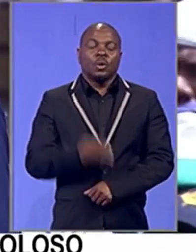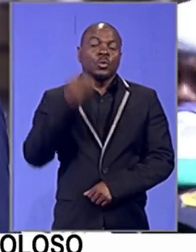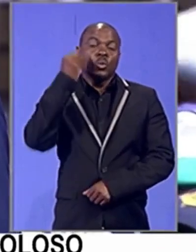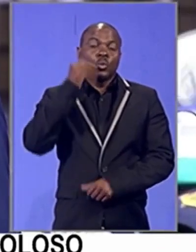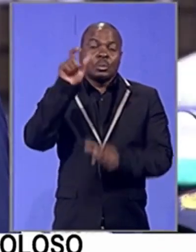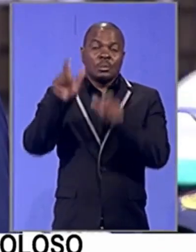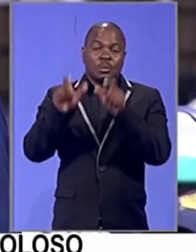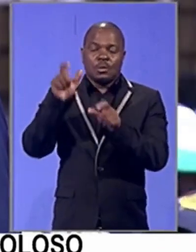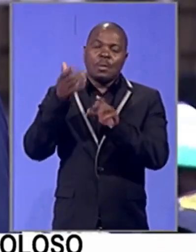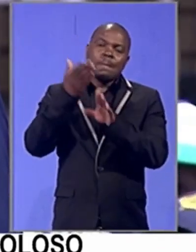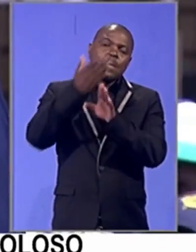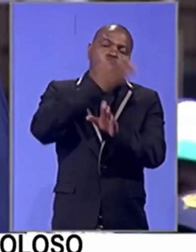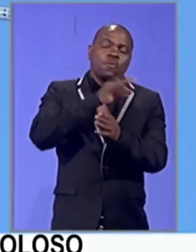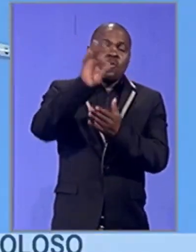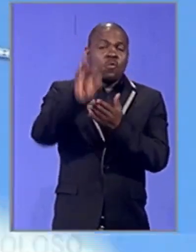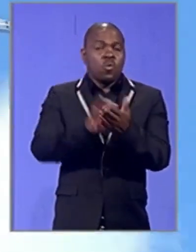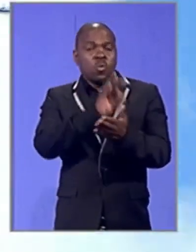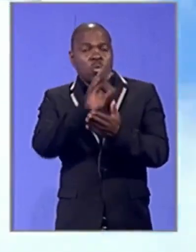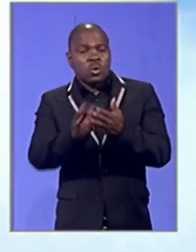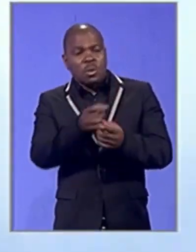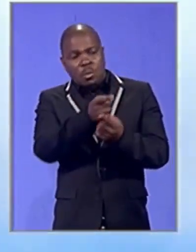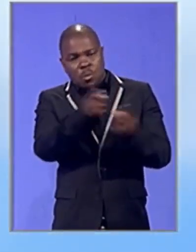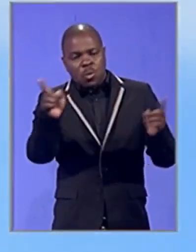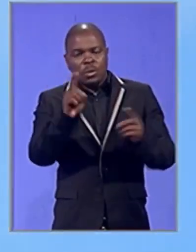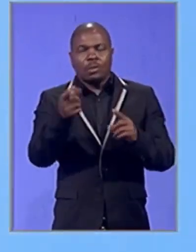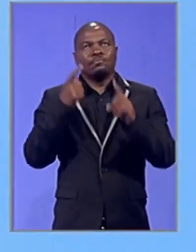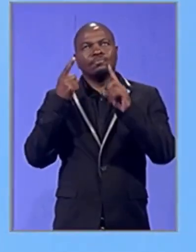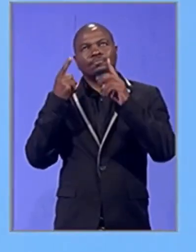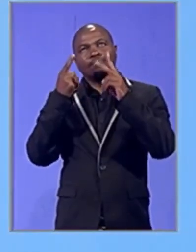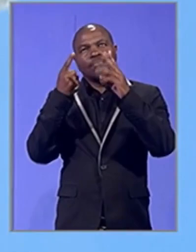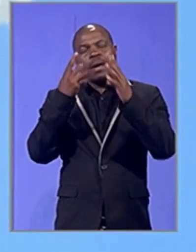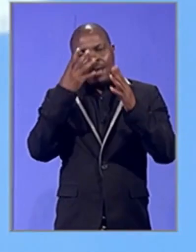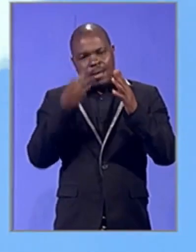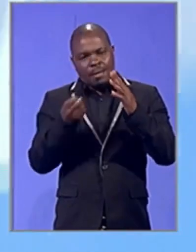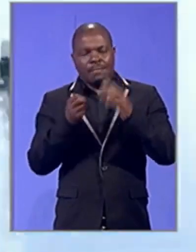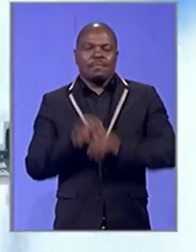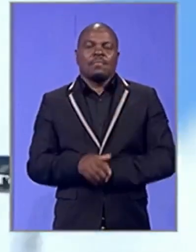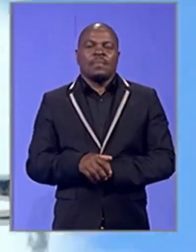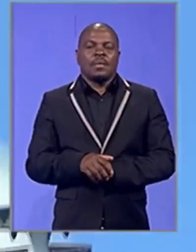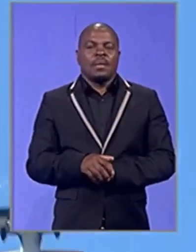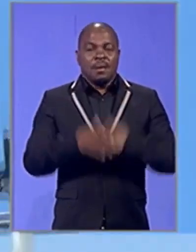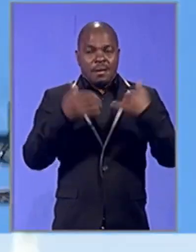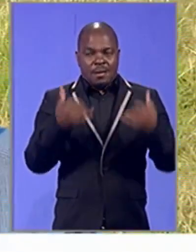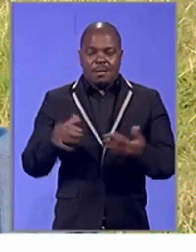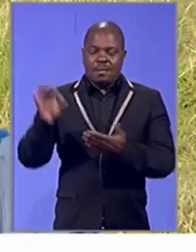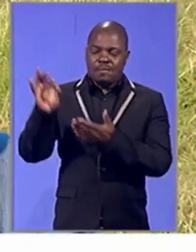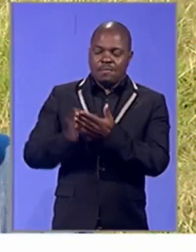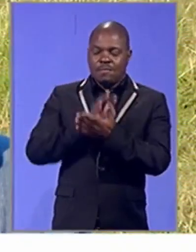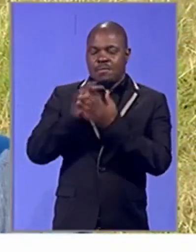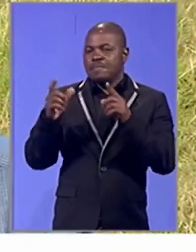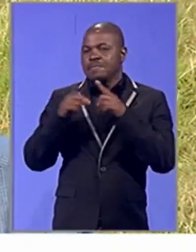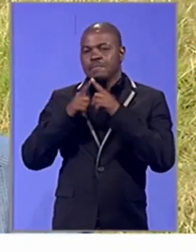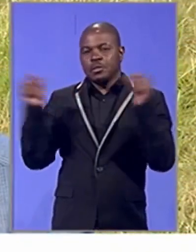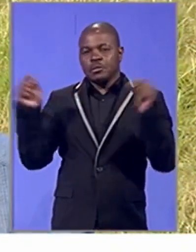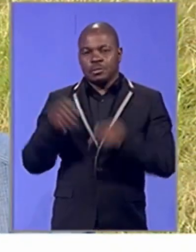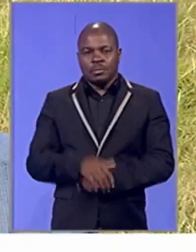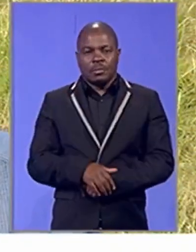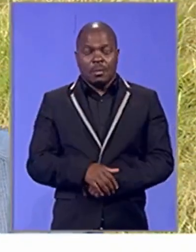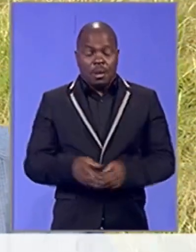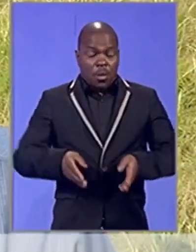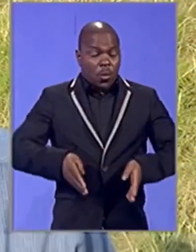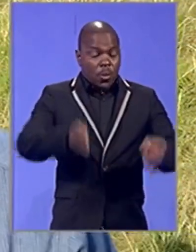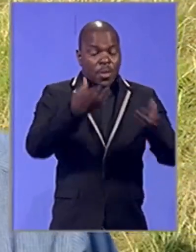Basotho pele ho dikgetho ba ne ba ena le ditabatabelo. Jwale ba kgethile. Ha hona ditsela ho